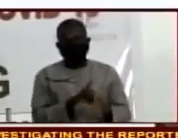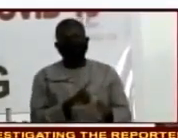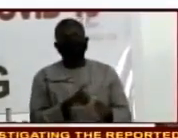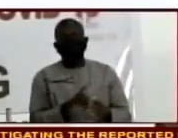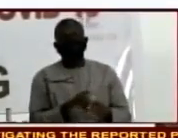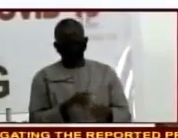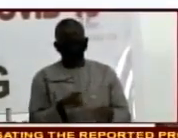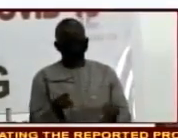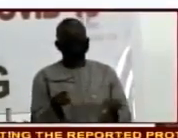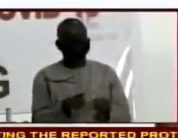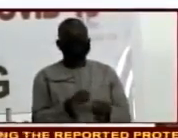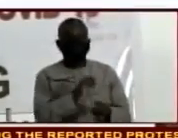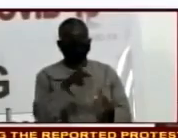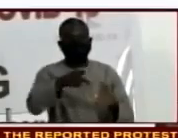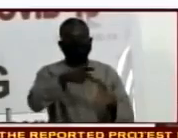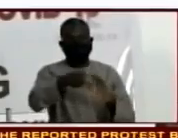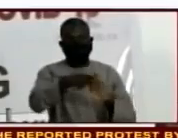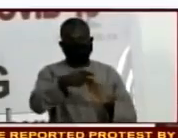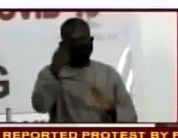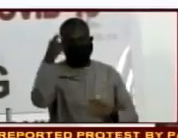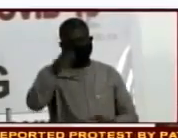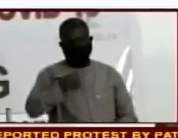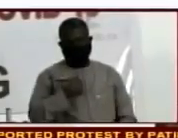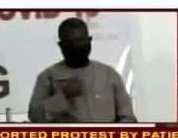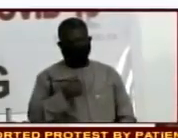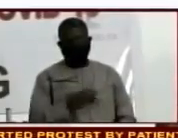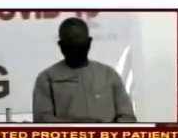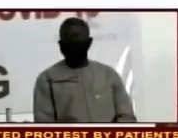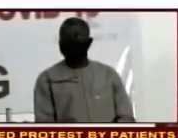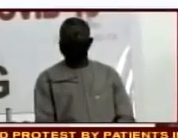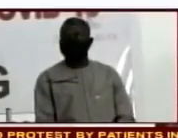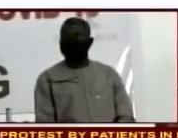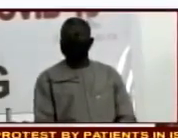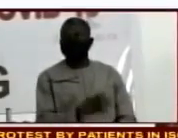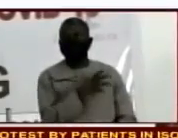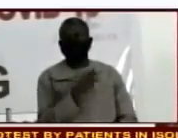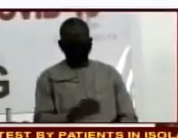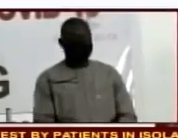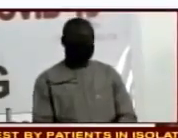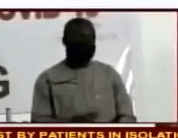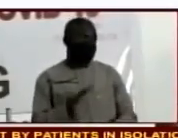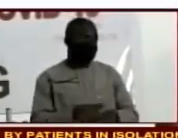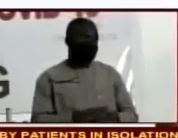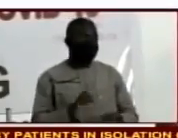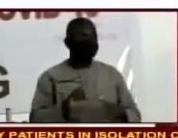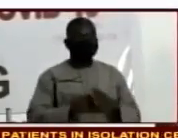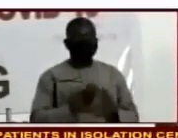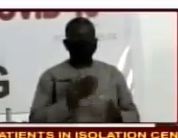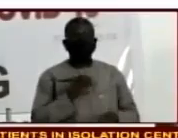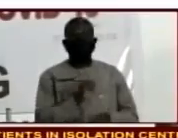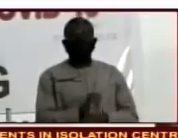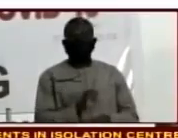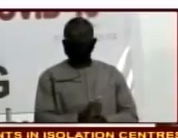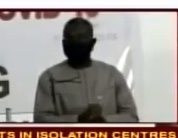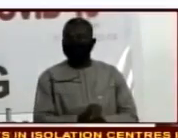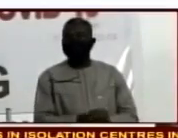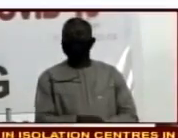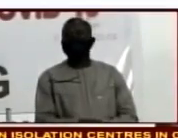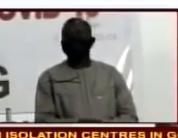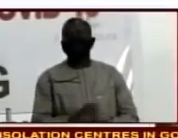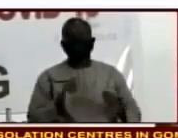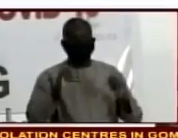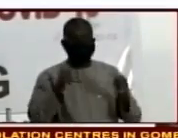as a priority for me. And upon assumption, I